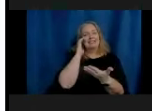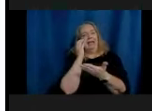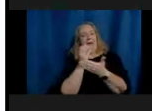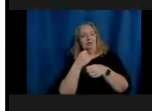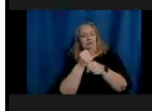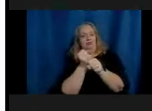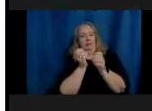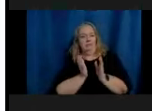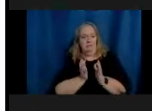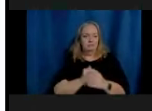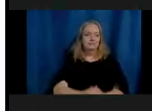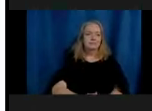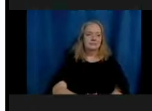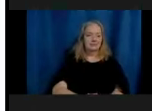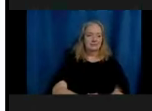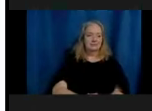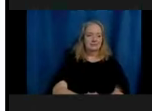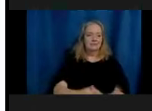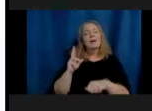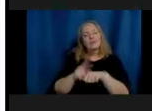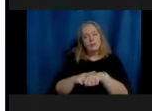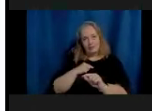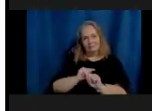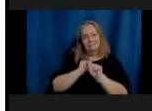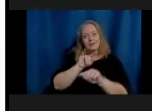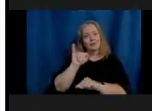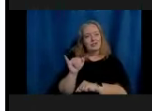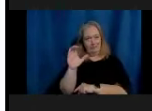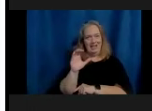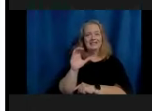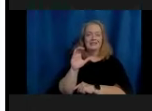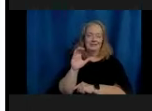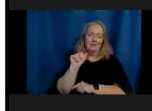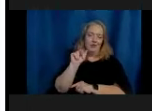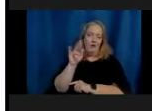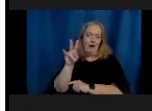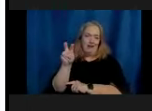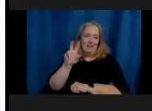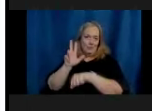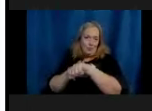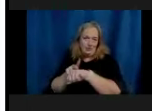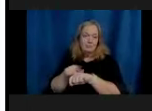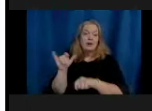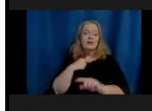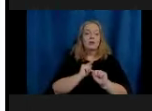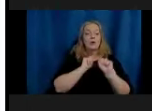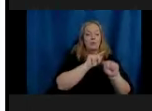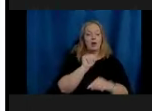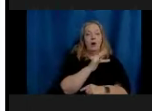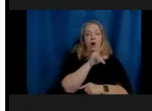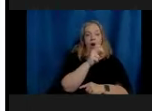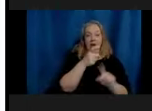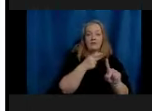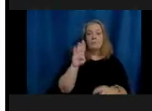Other archives I visited, so of course I visited the James Castle collection a few times, but I also went to the archives at Boise